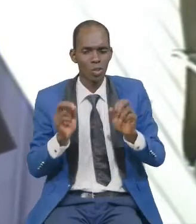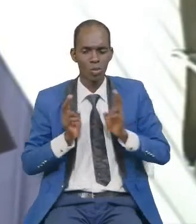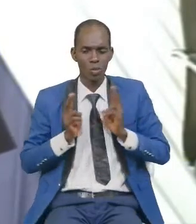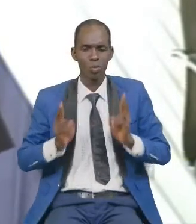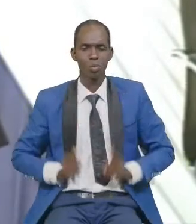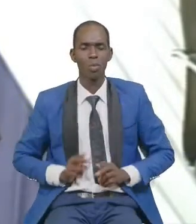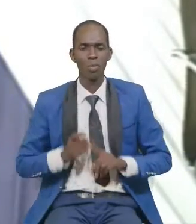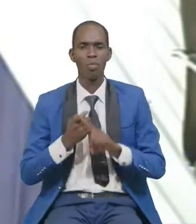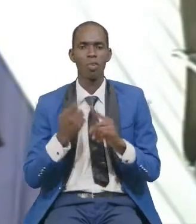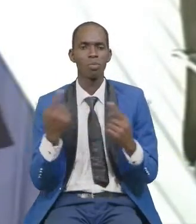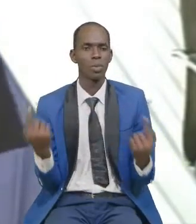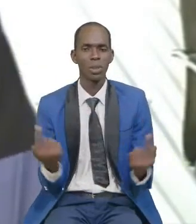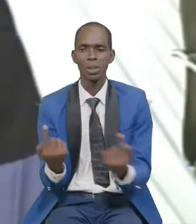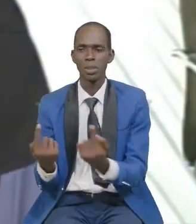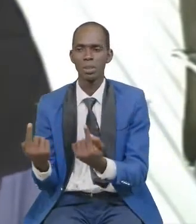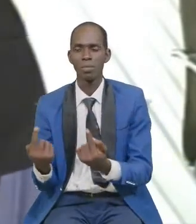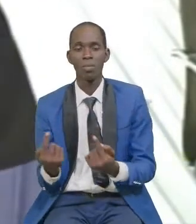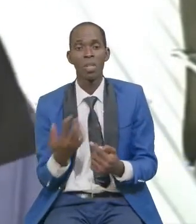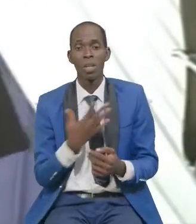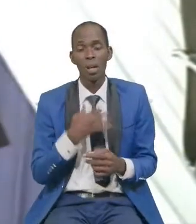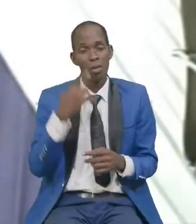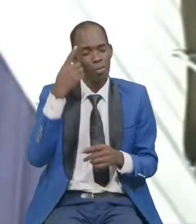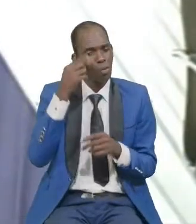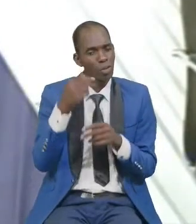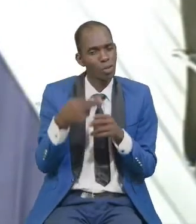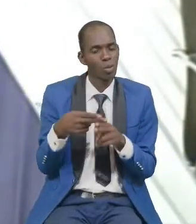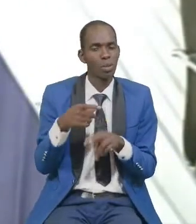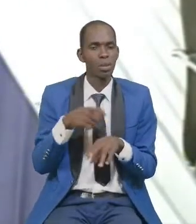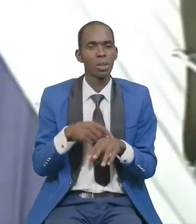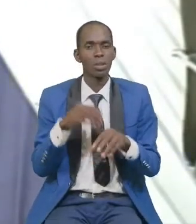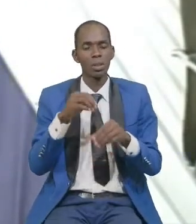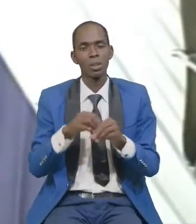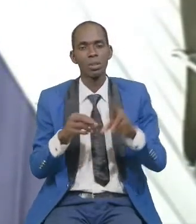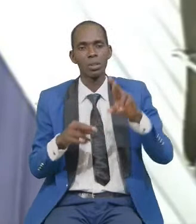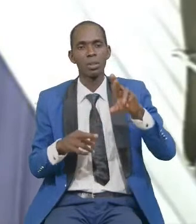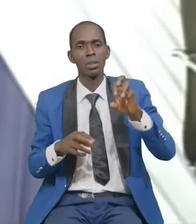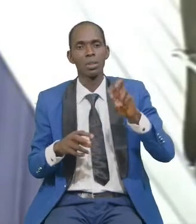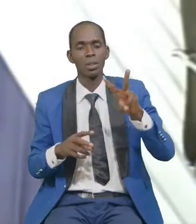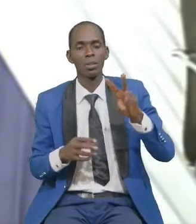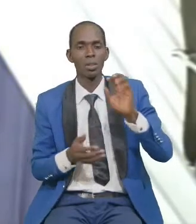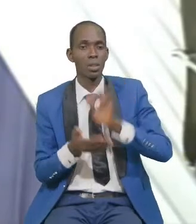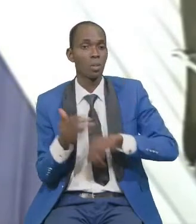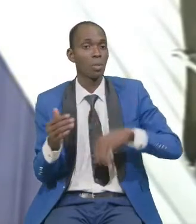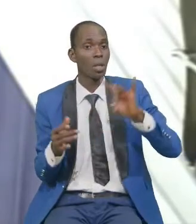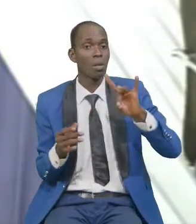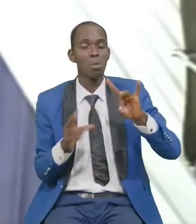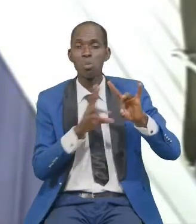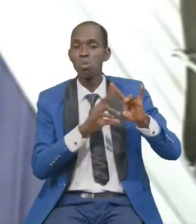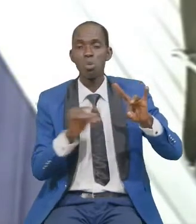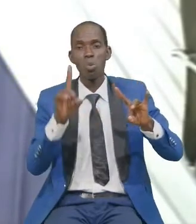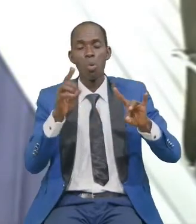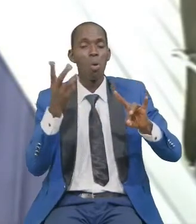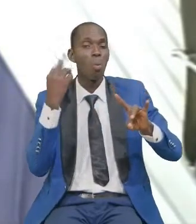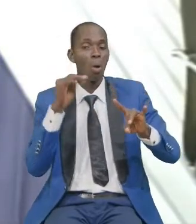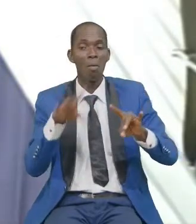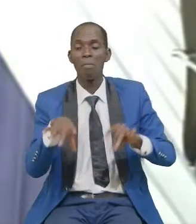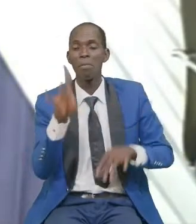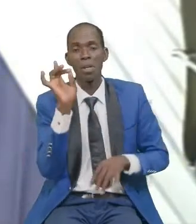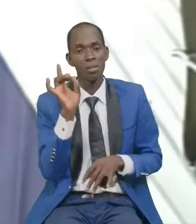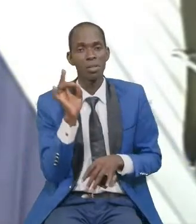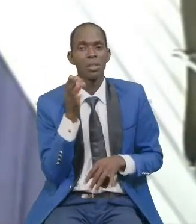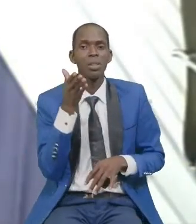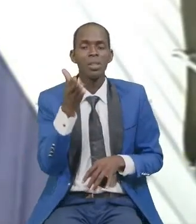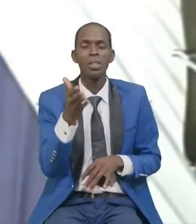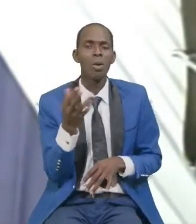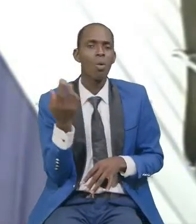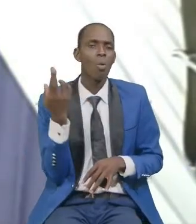sin? And for a period, Revelation chapter 8, nobody was found. There was